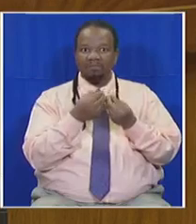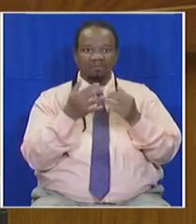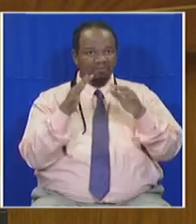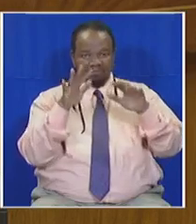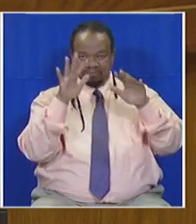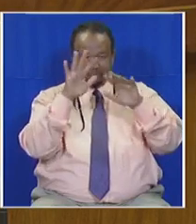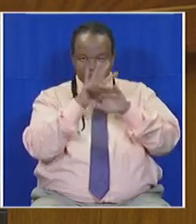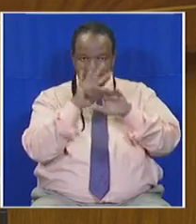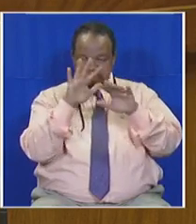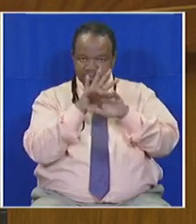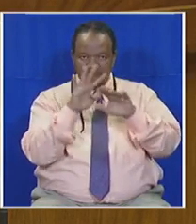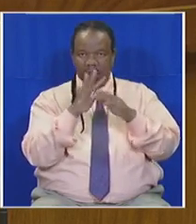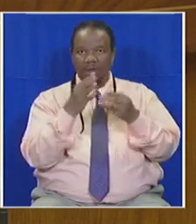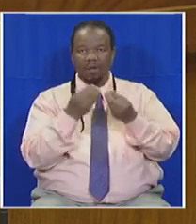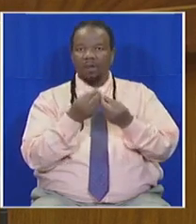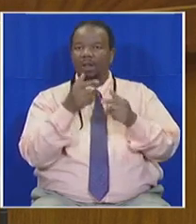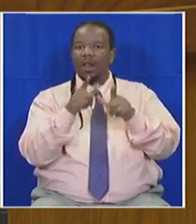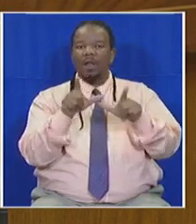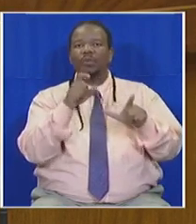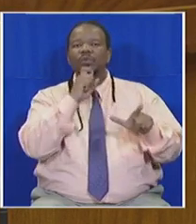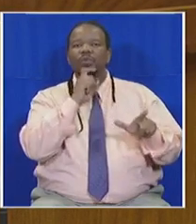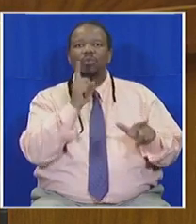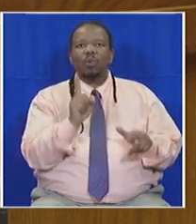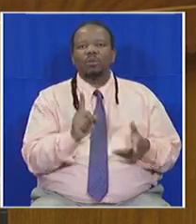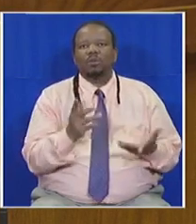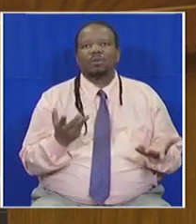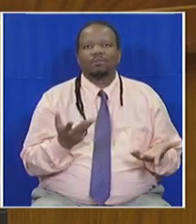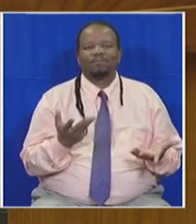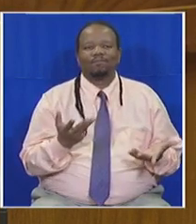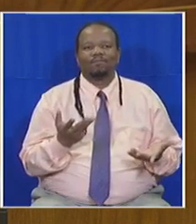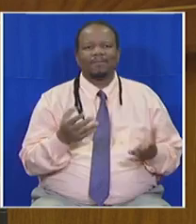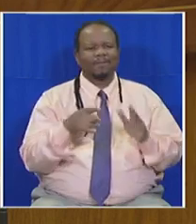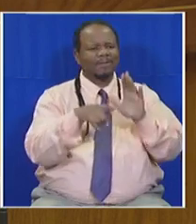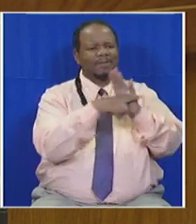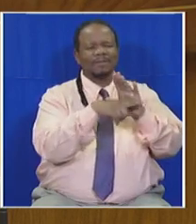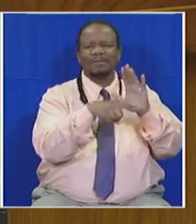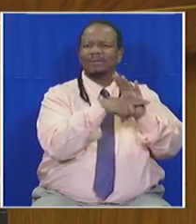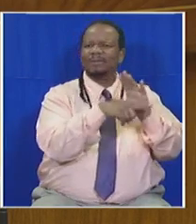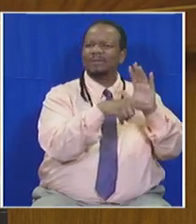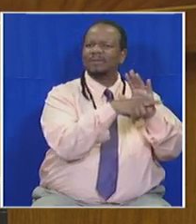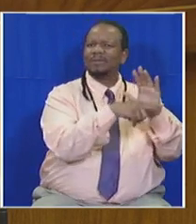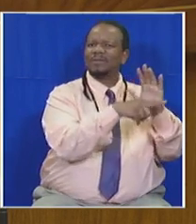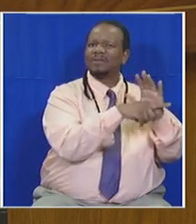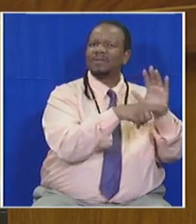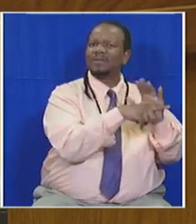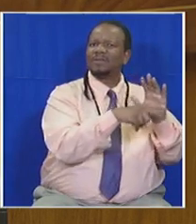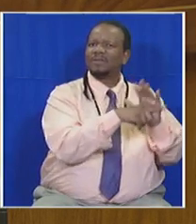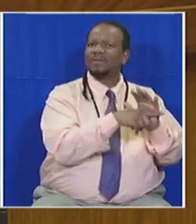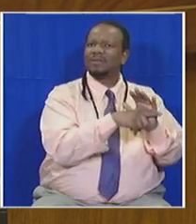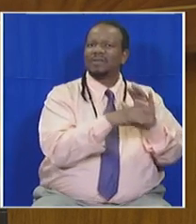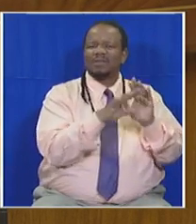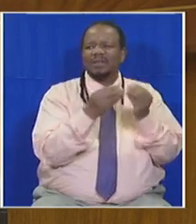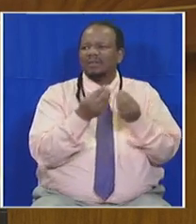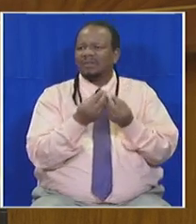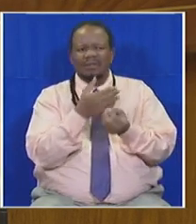And the language they use indeed is very negative. Speak of disarray, financial instability,